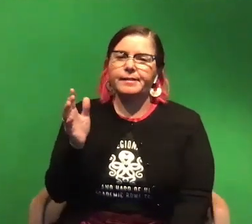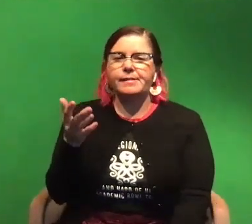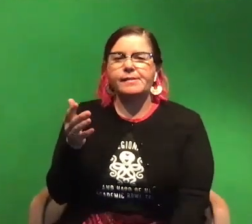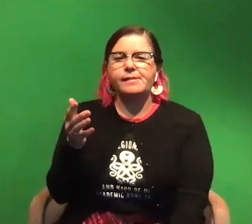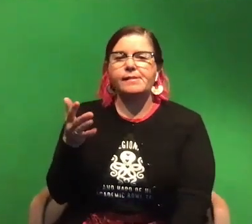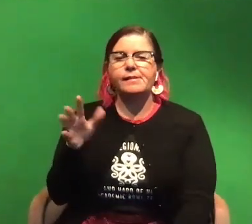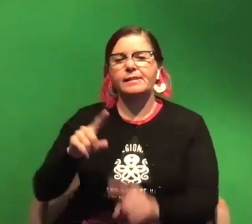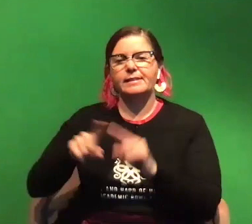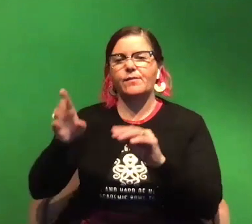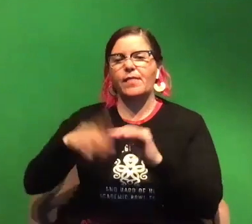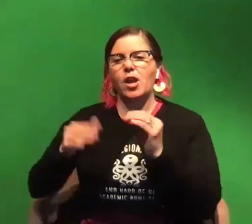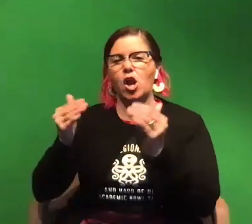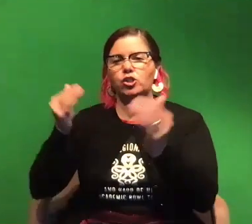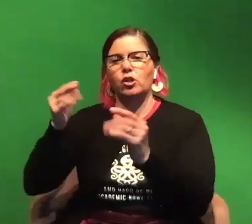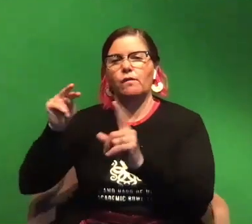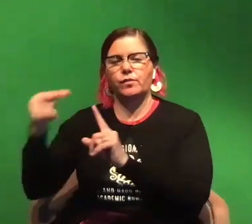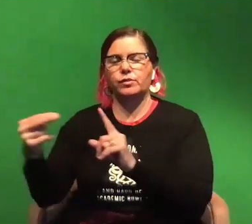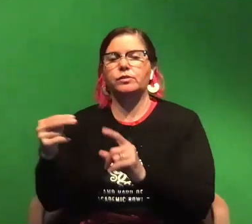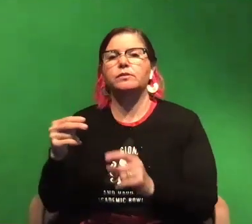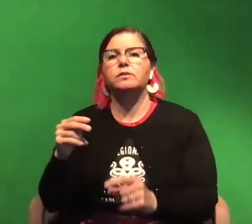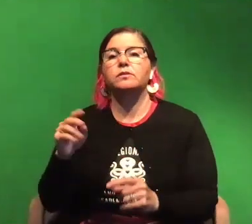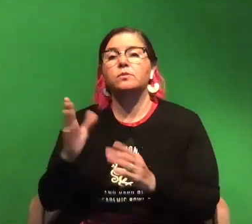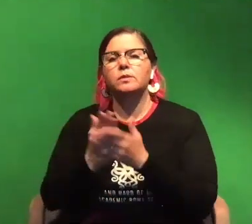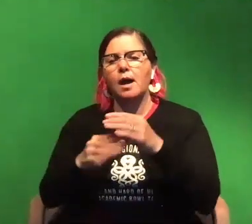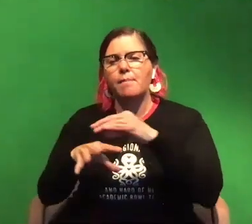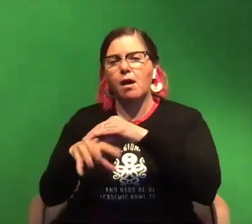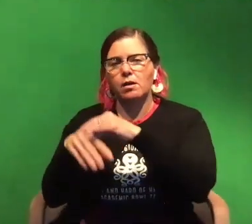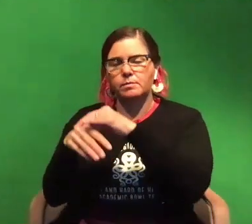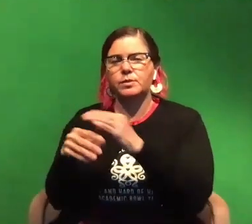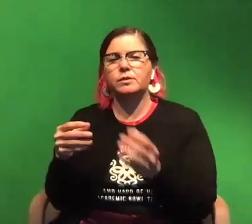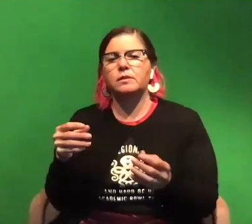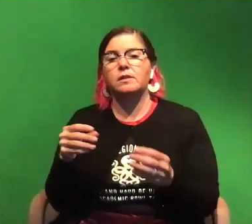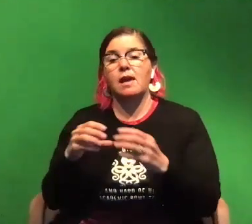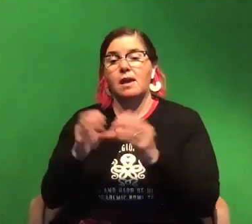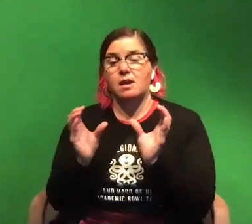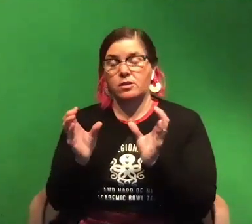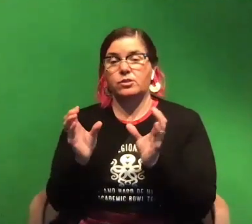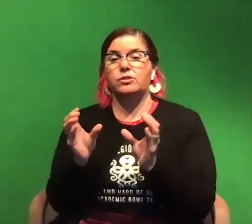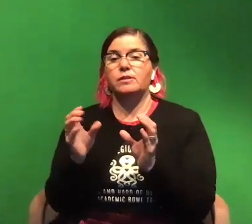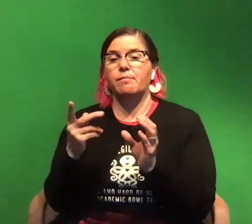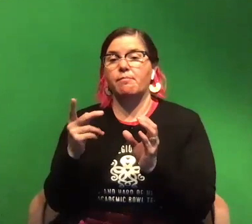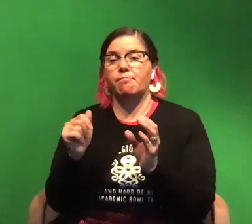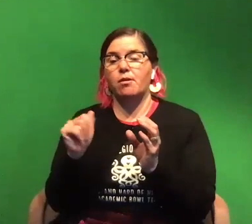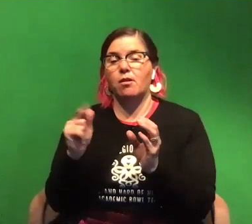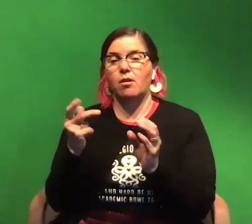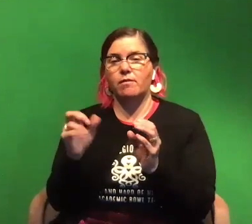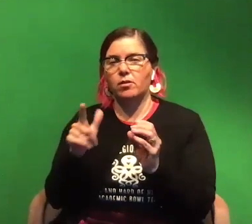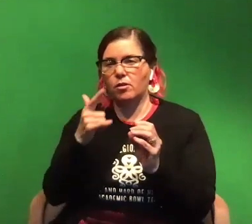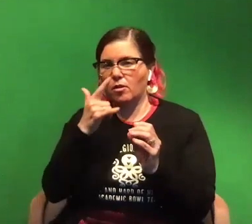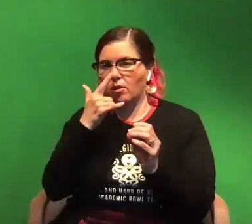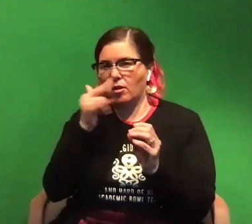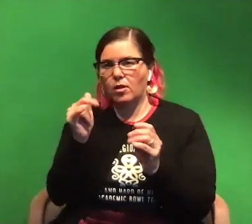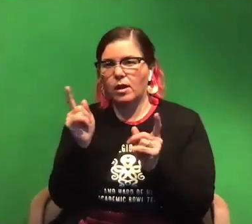a little bit different than their adult form. So in the case of some octopus species, when they hatch in these paralarval stages, they actually look a little bit more like